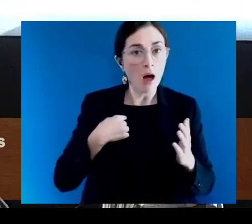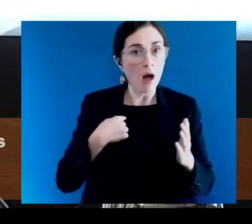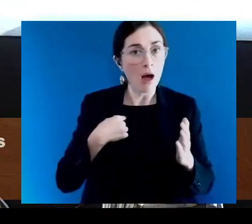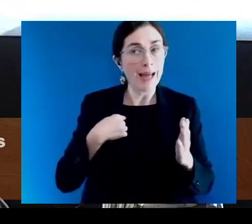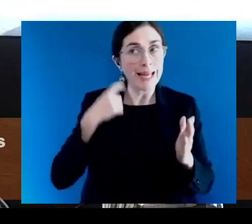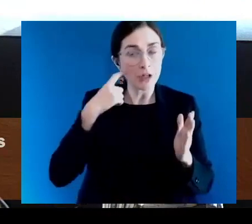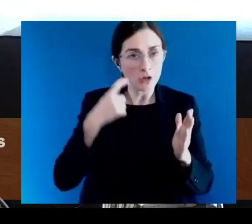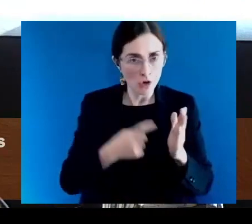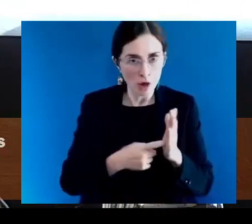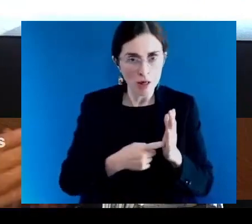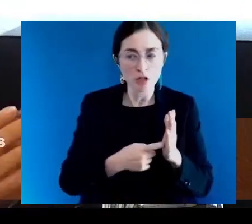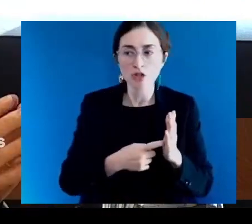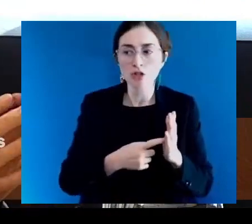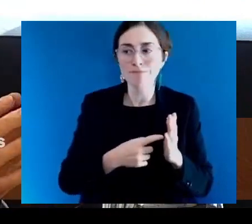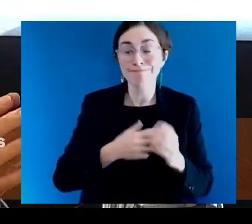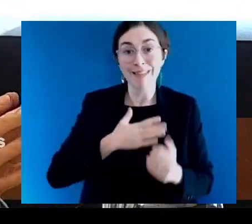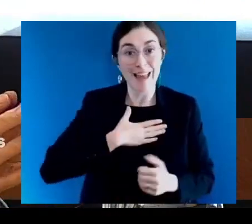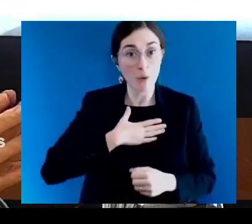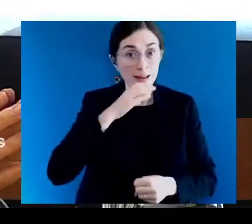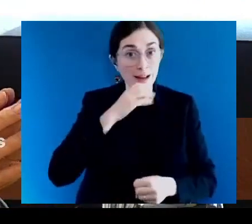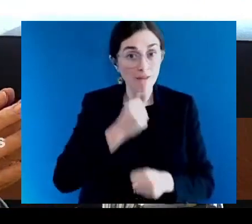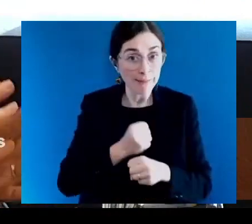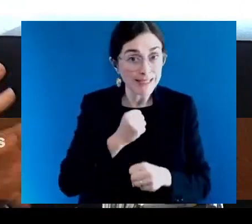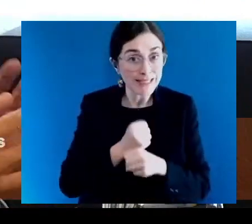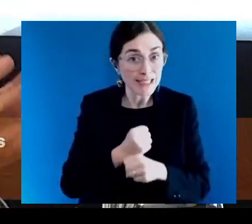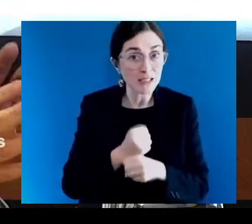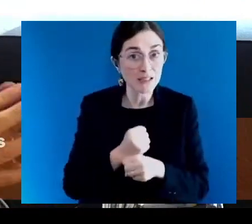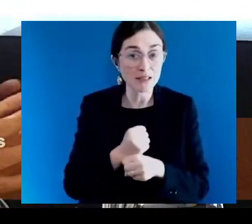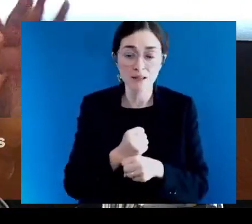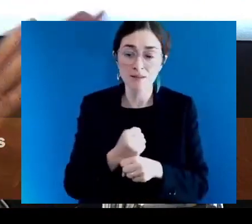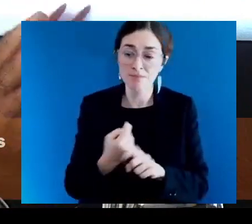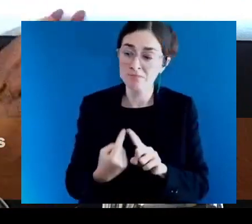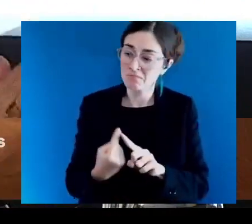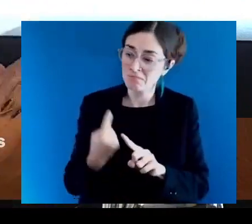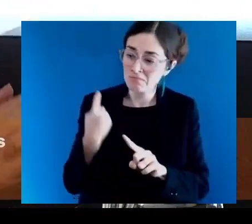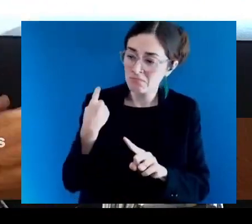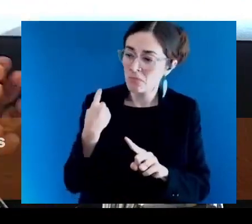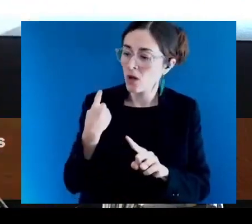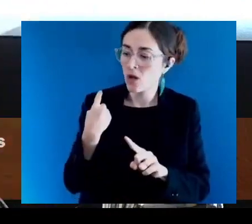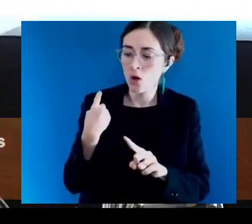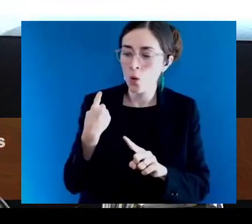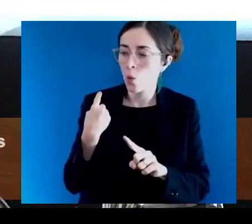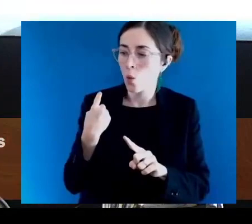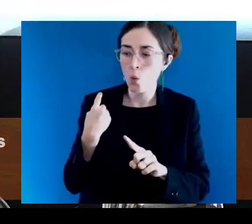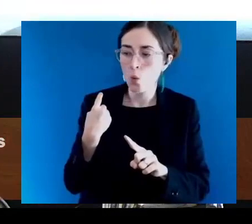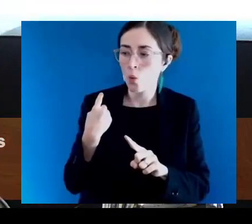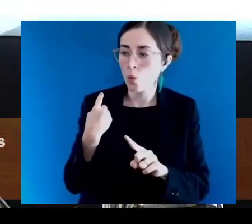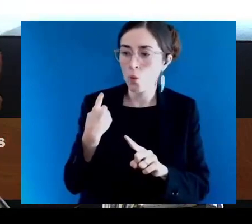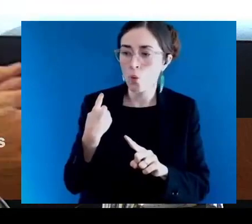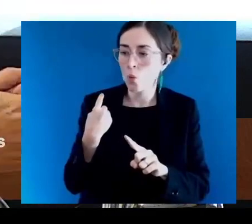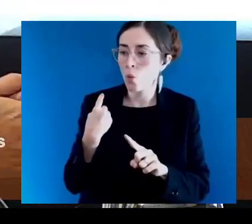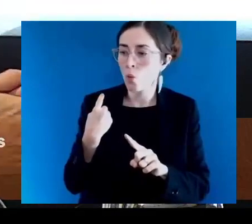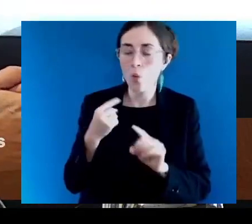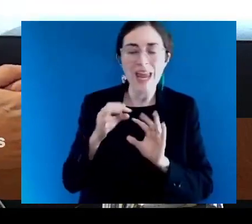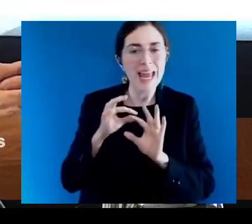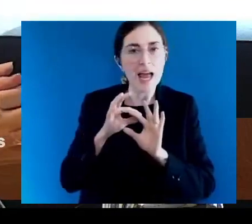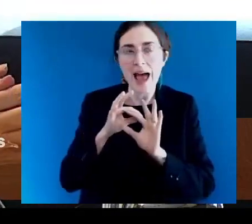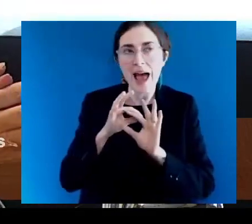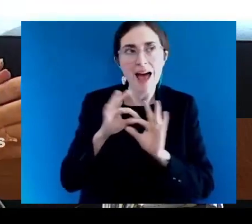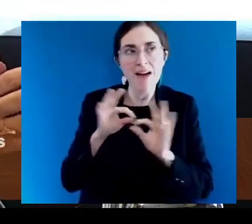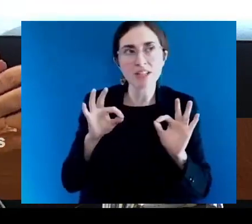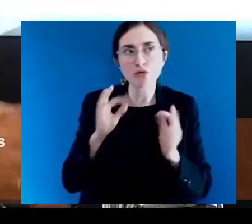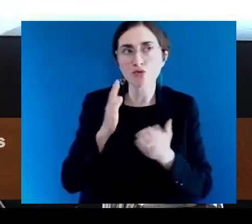as a government, had the clearer eye as we have had towards renewables, and that's got to